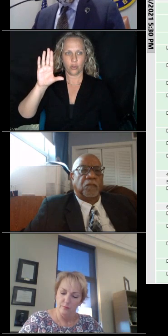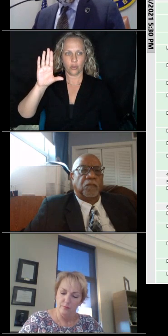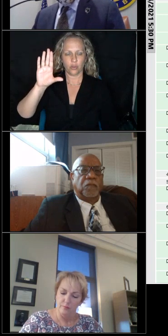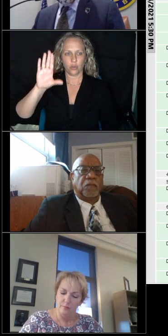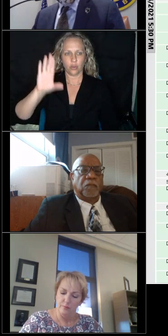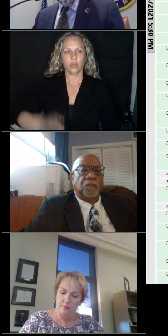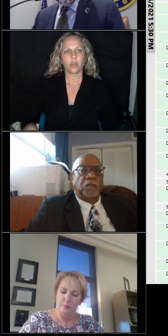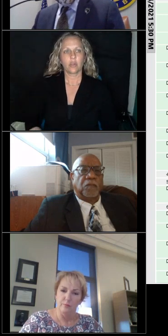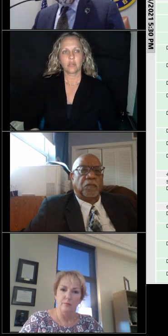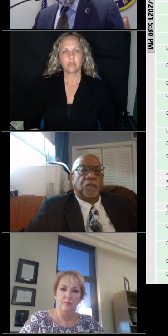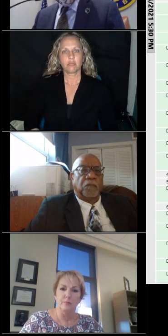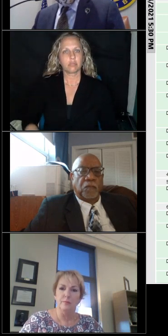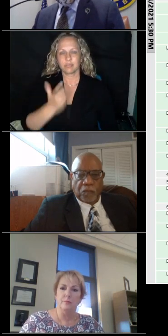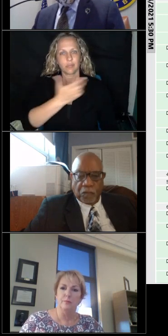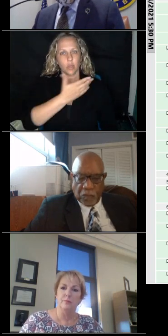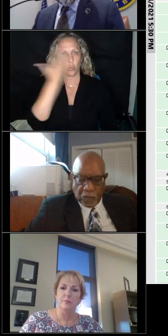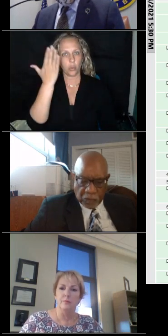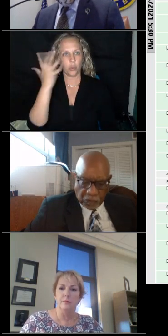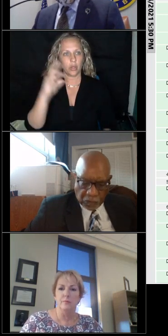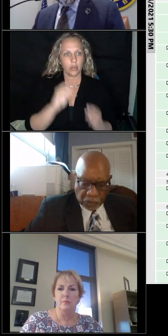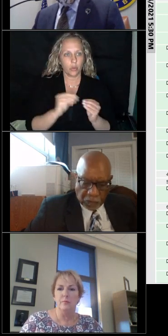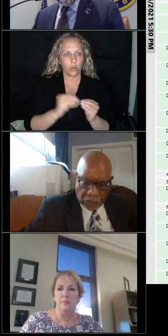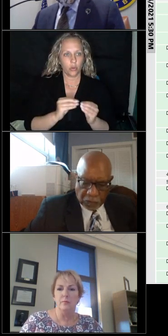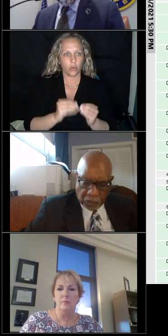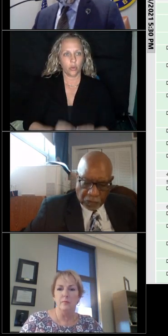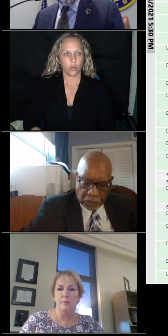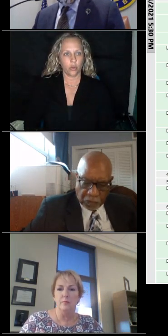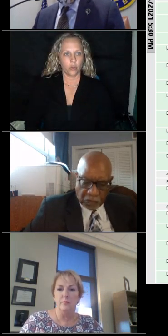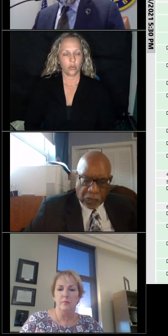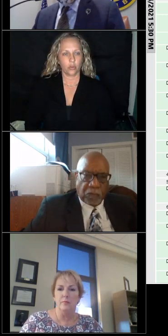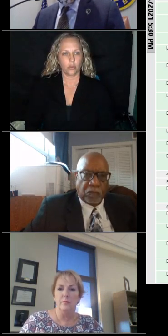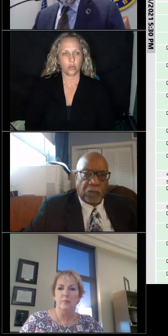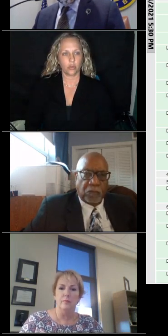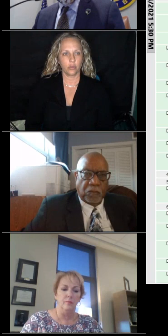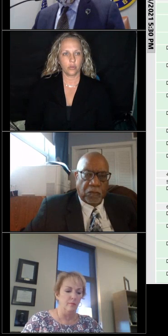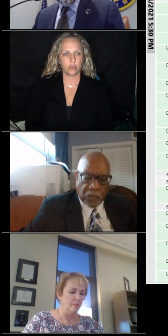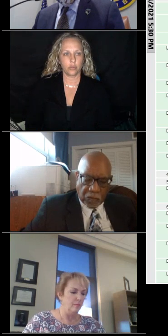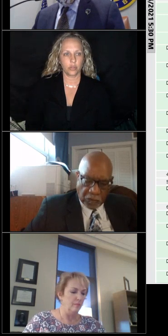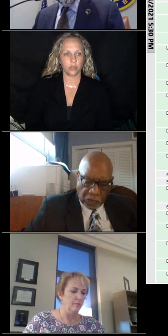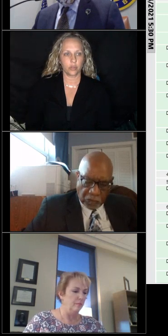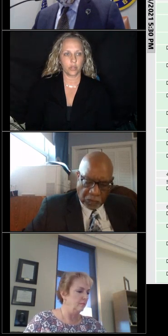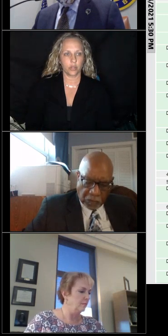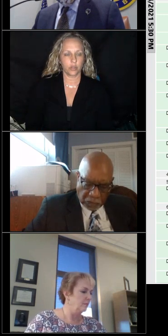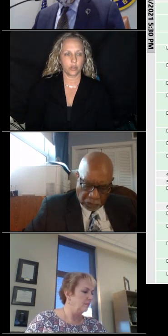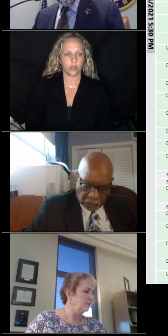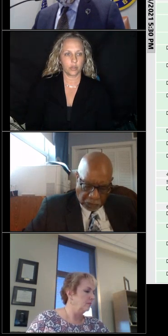I do not see anybody at the moment. I just saw Tom raise his hand. There he is. Mr. Warnke?